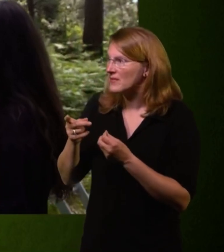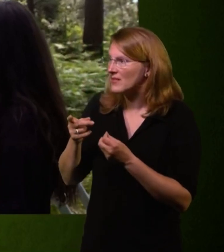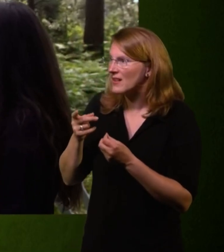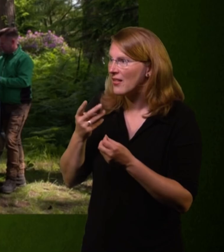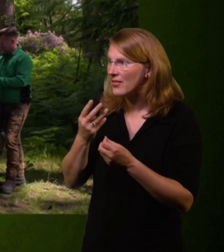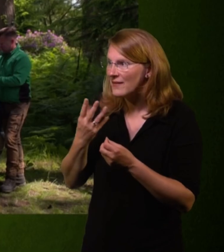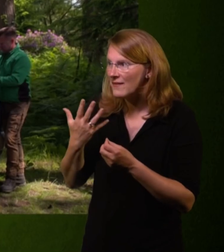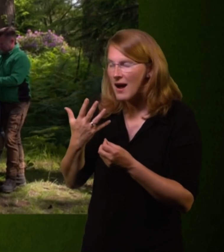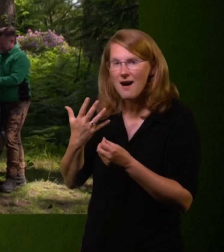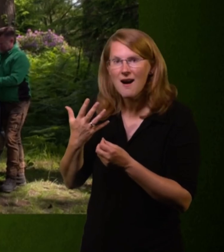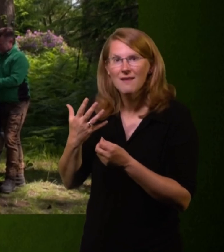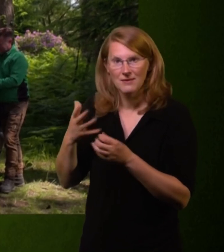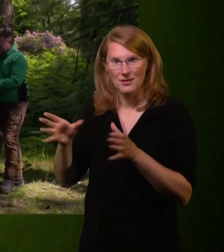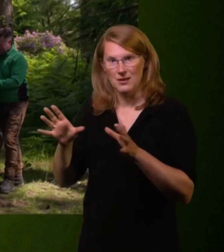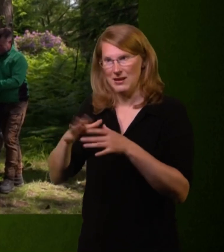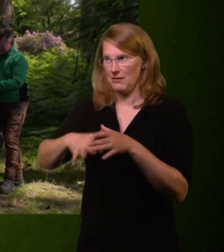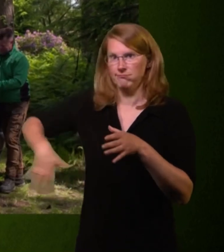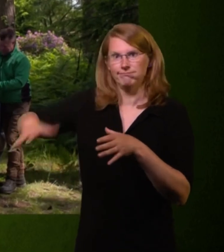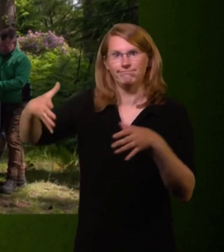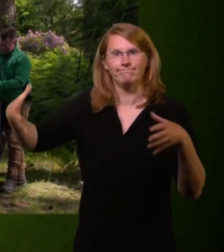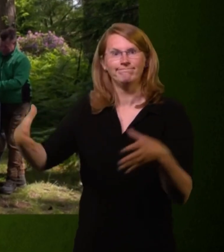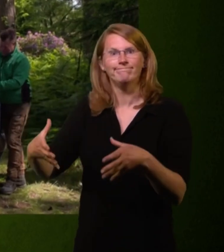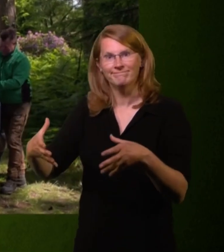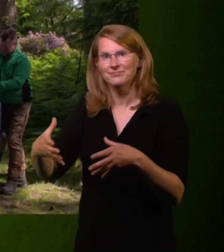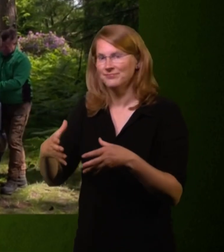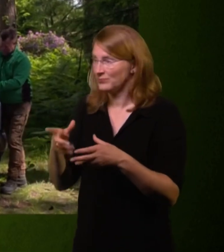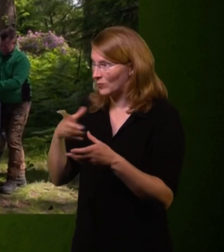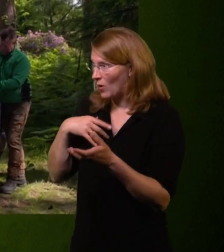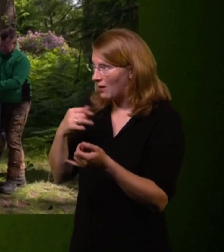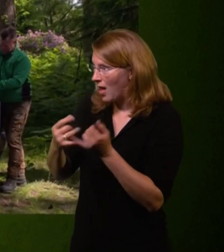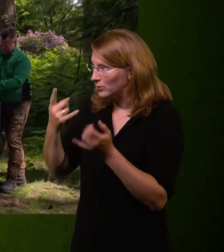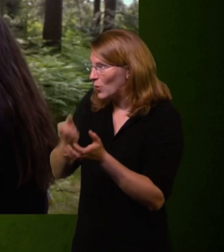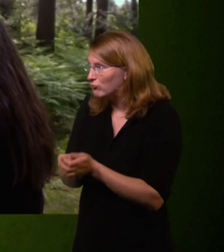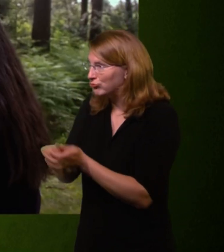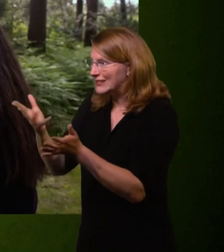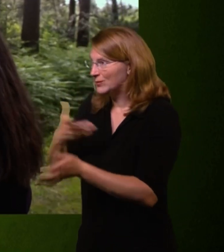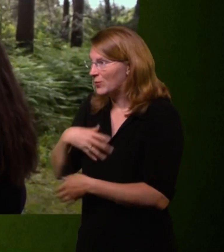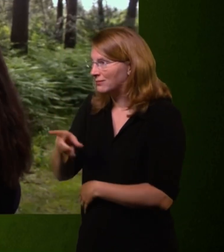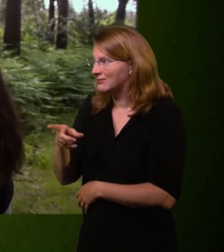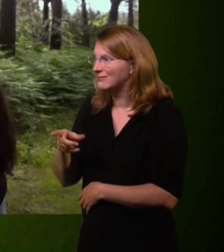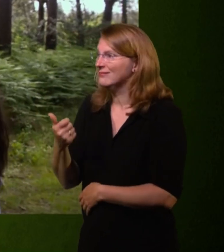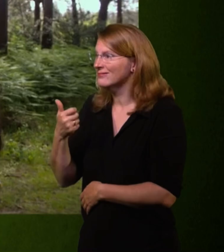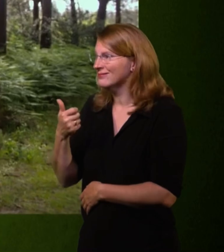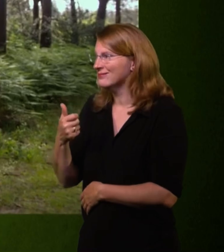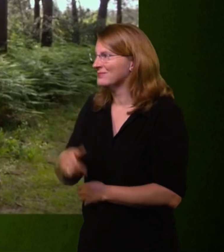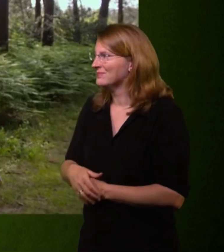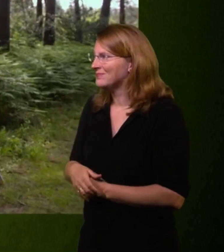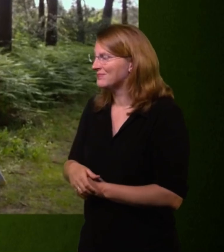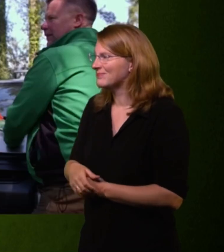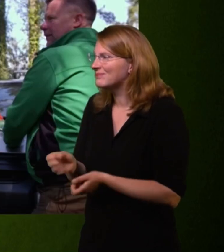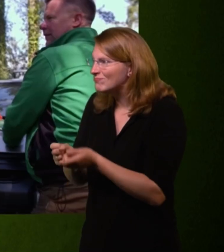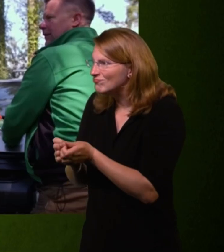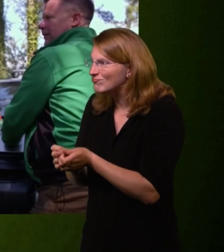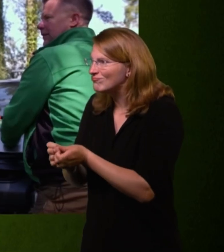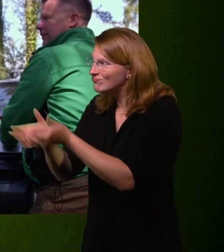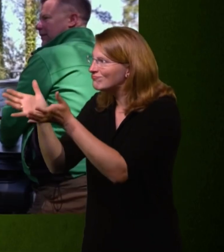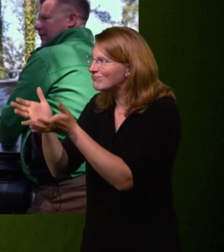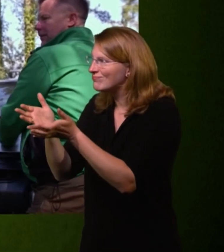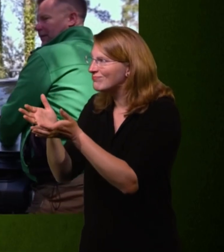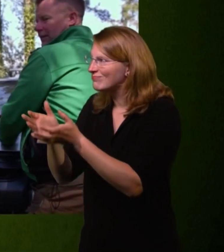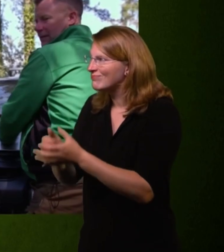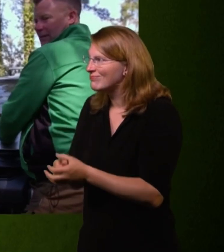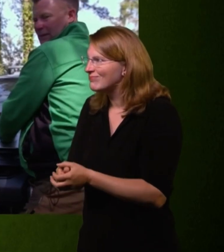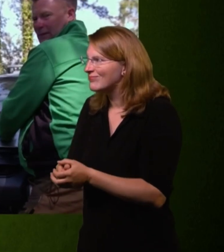35? In the colony. Do you want the honour of releasing the last one? I'd love to. Come on then, little one, off you go. Go back to sleep.